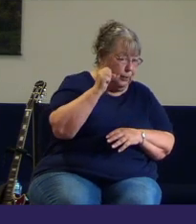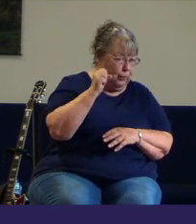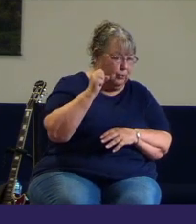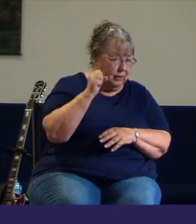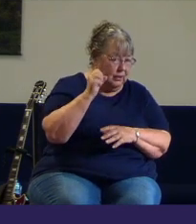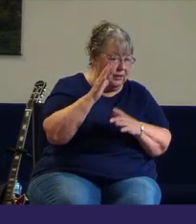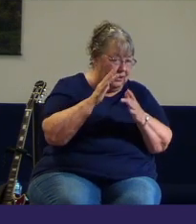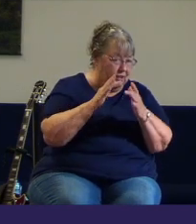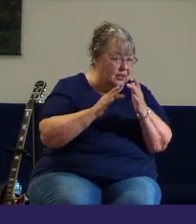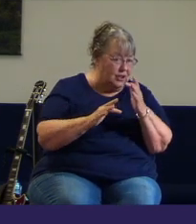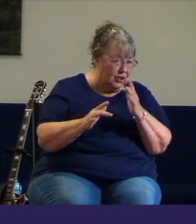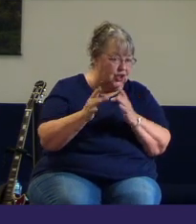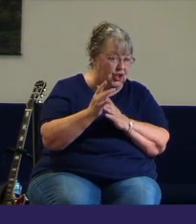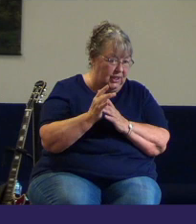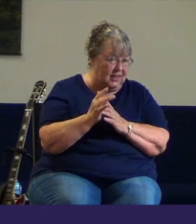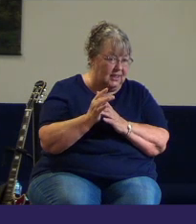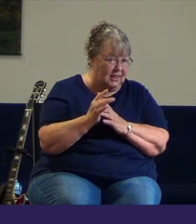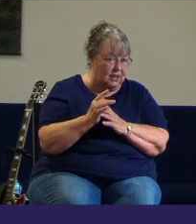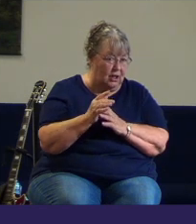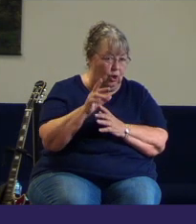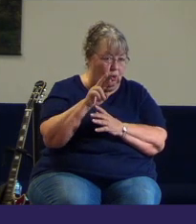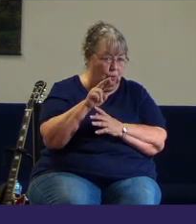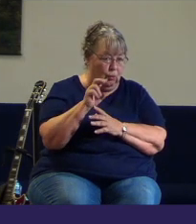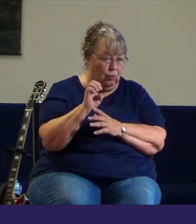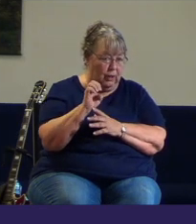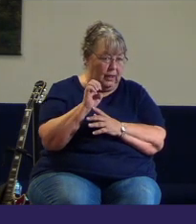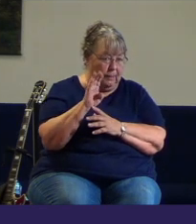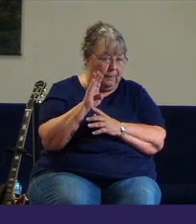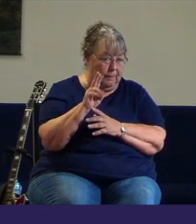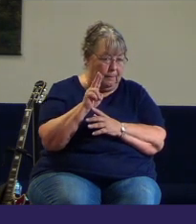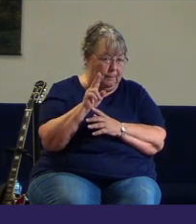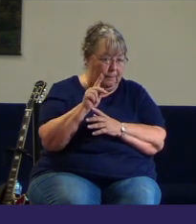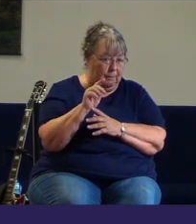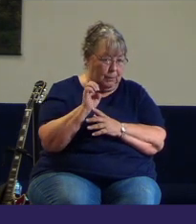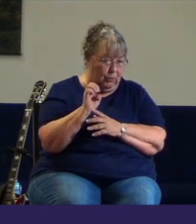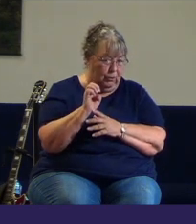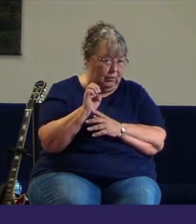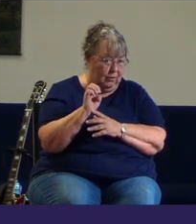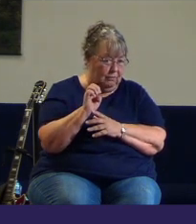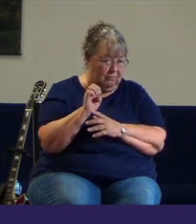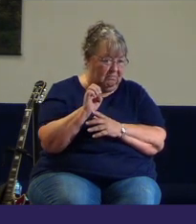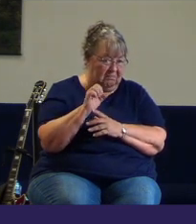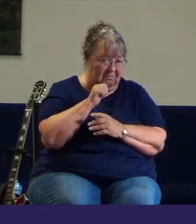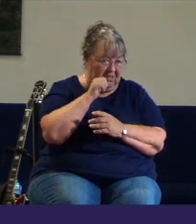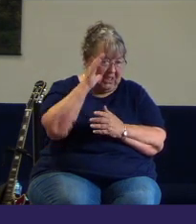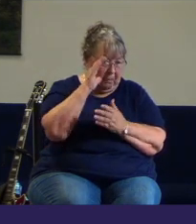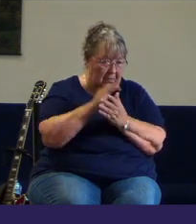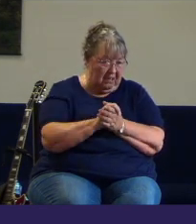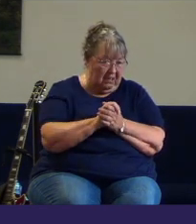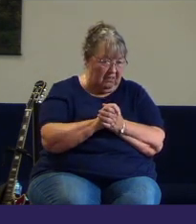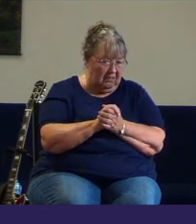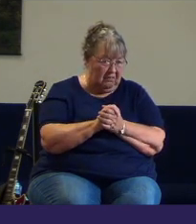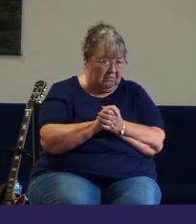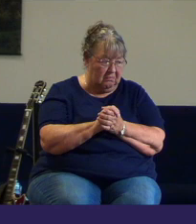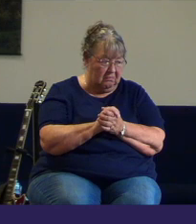Joy? Peter rebukes the Son of God. And he tells him, no way, Lord, no